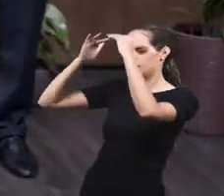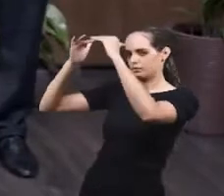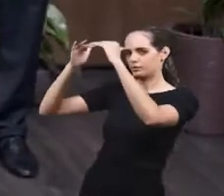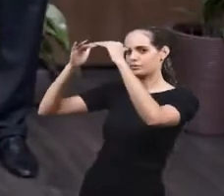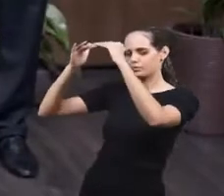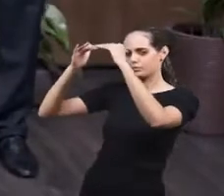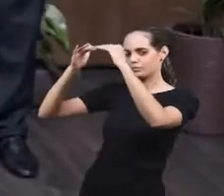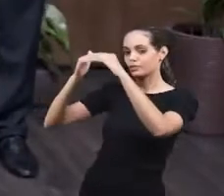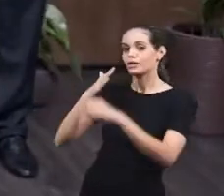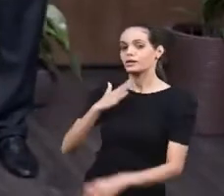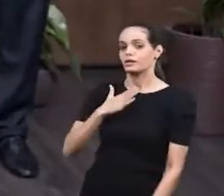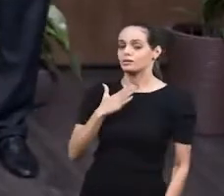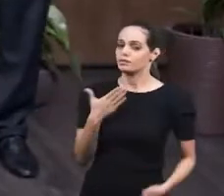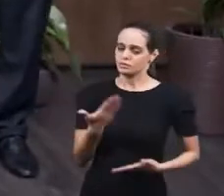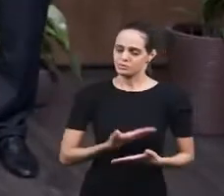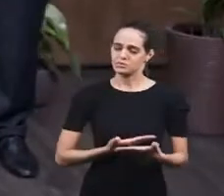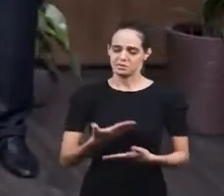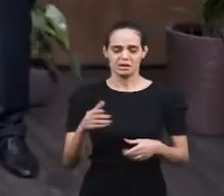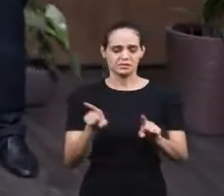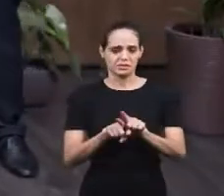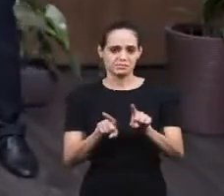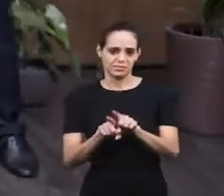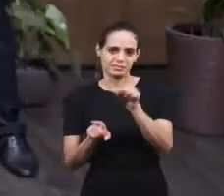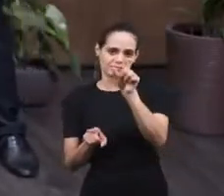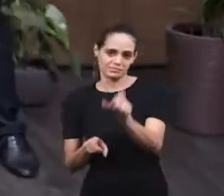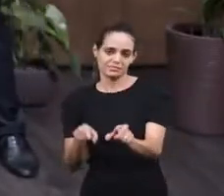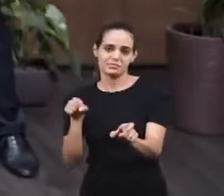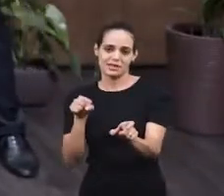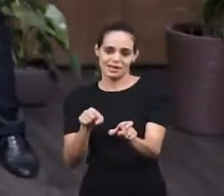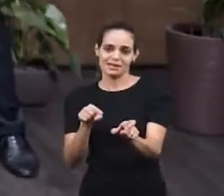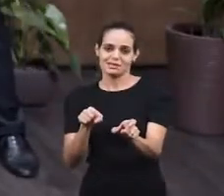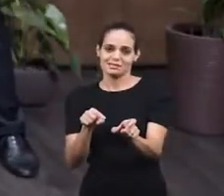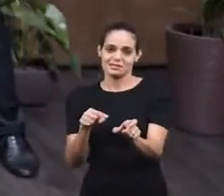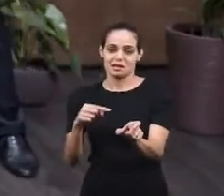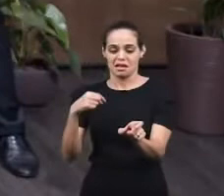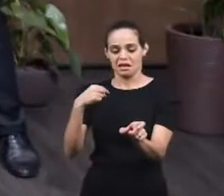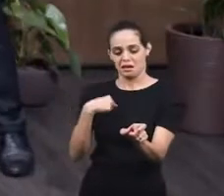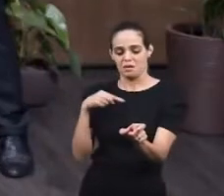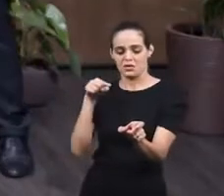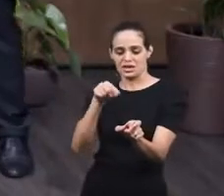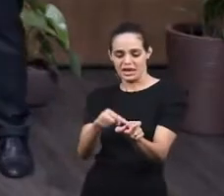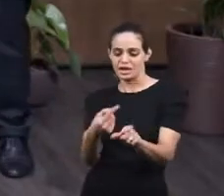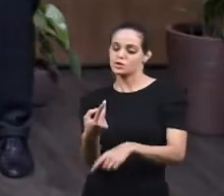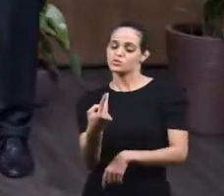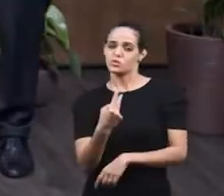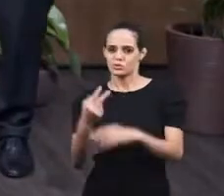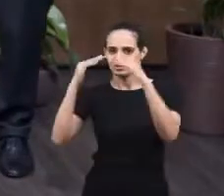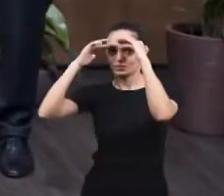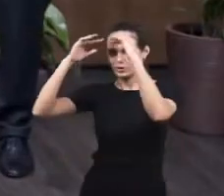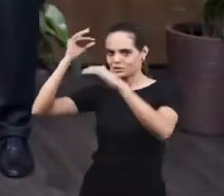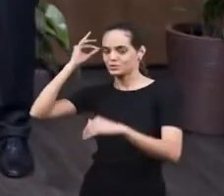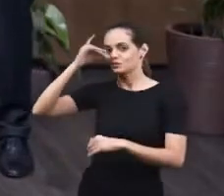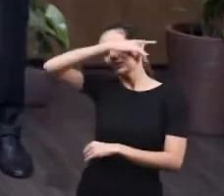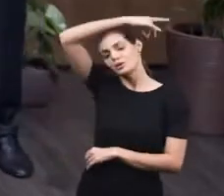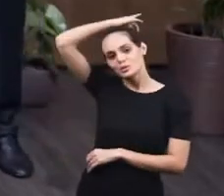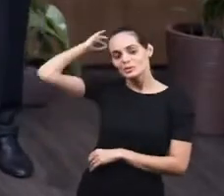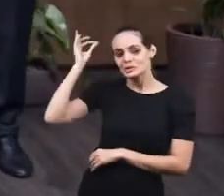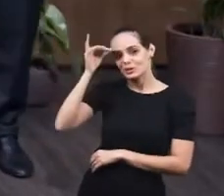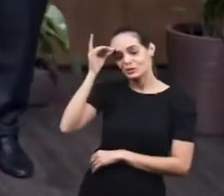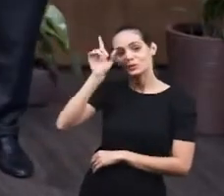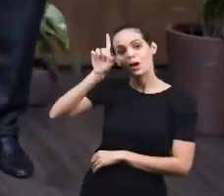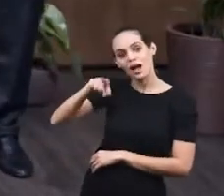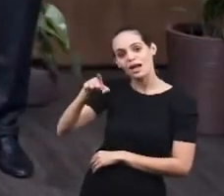Spirit and my brother too, what is the name that we give to this? Union of the Holy Spirit.